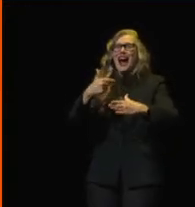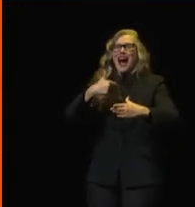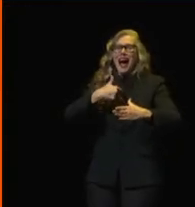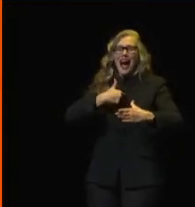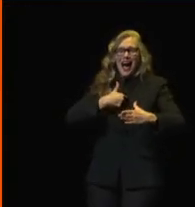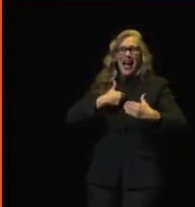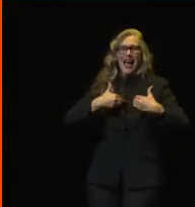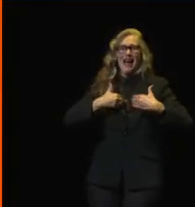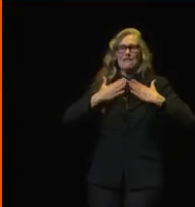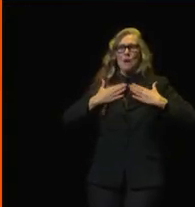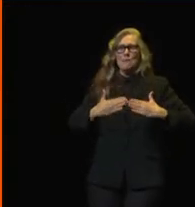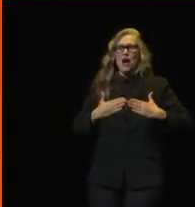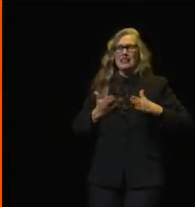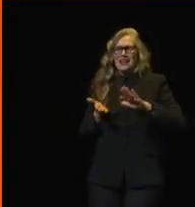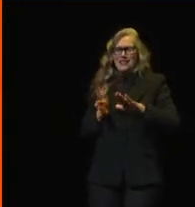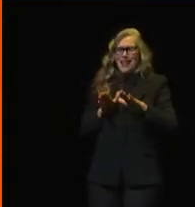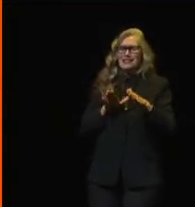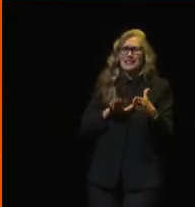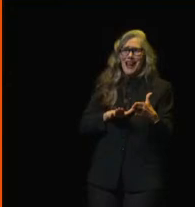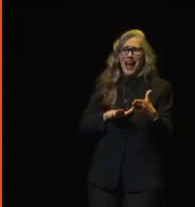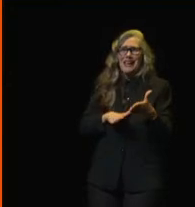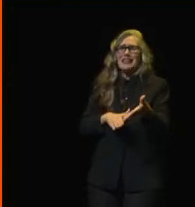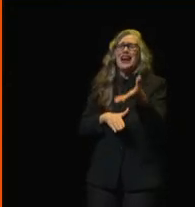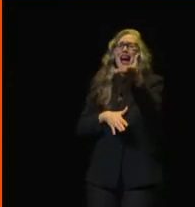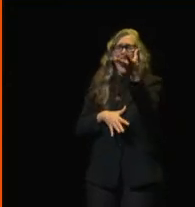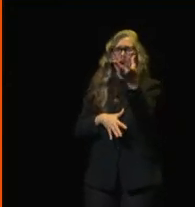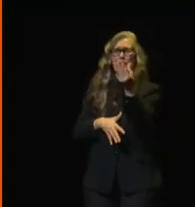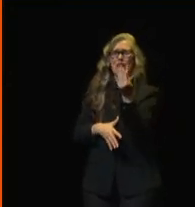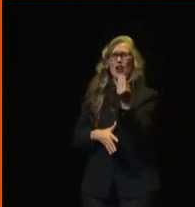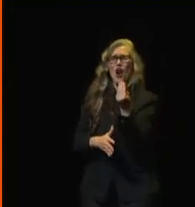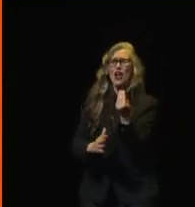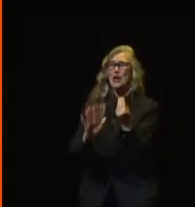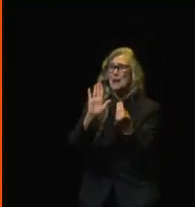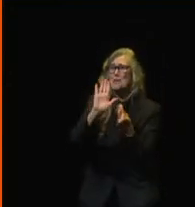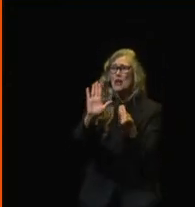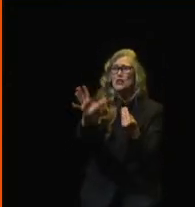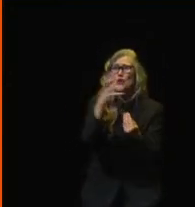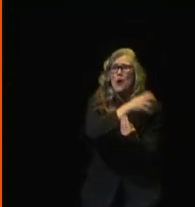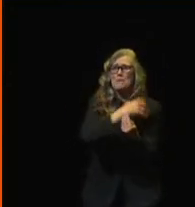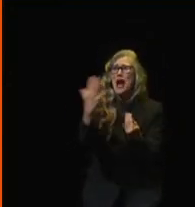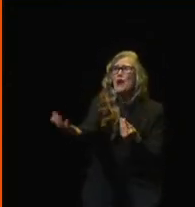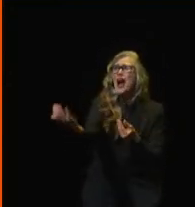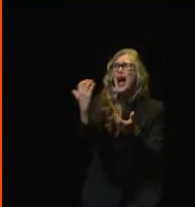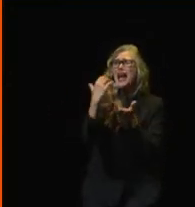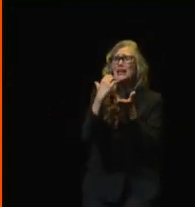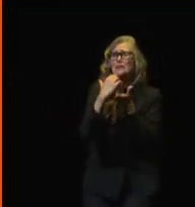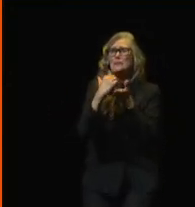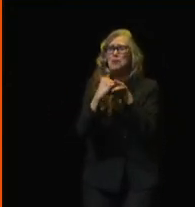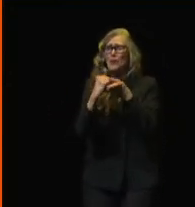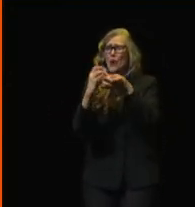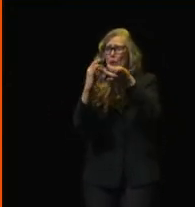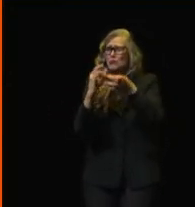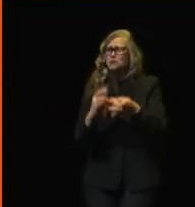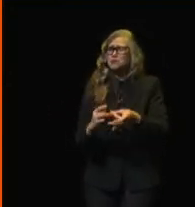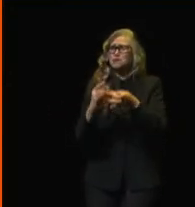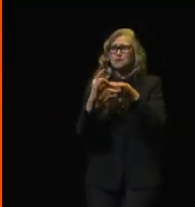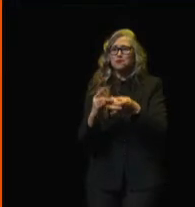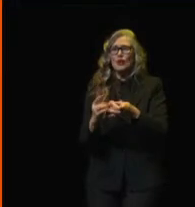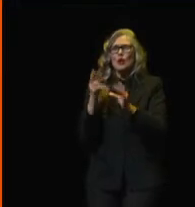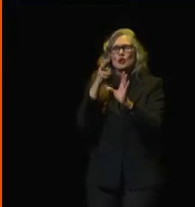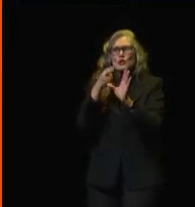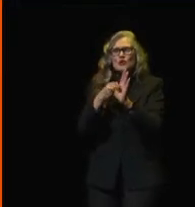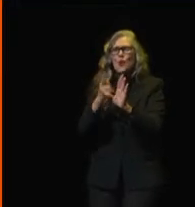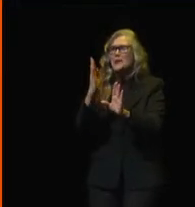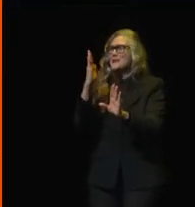can transcend the darkness of this moment by joining the struggles of past and future freedom fighters.